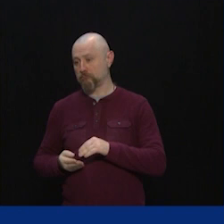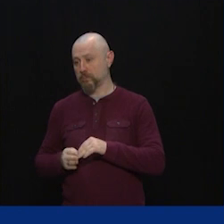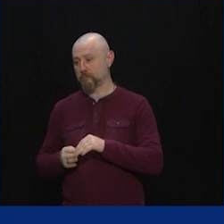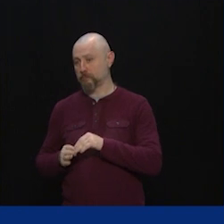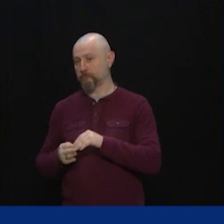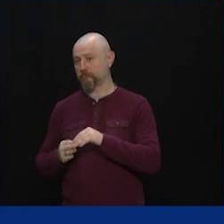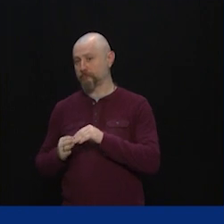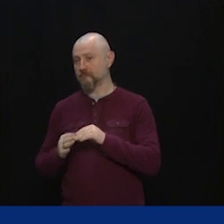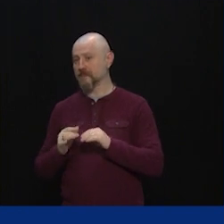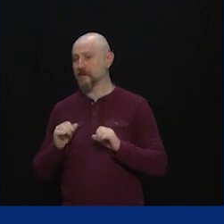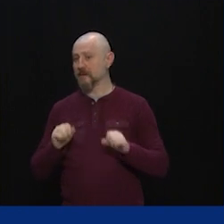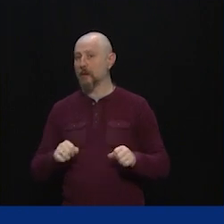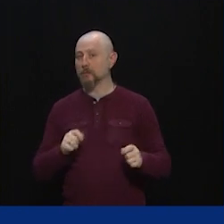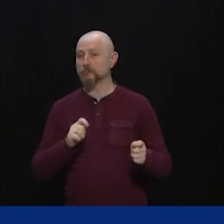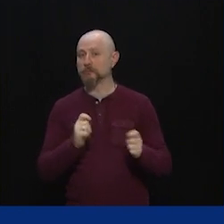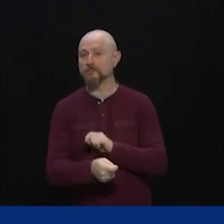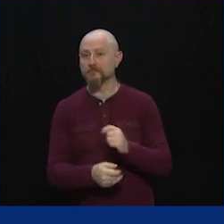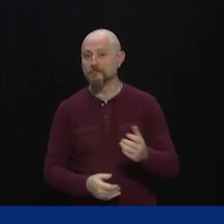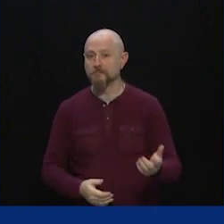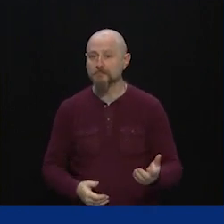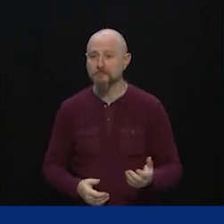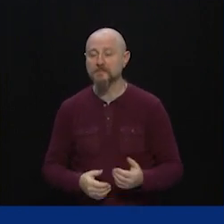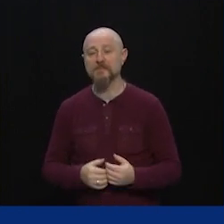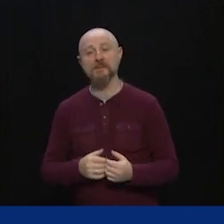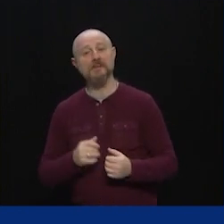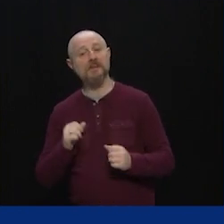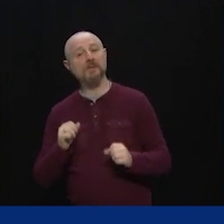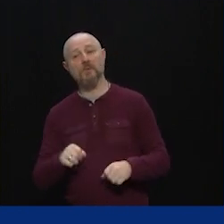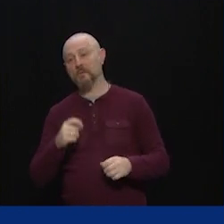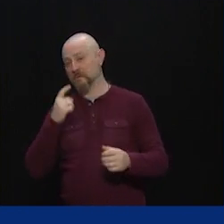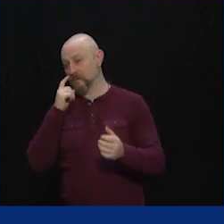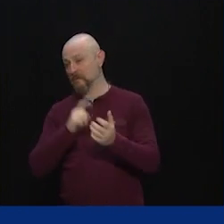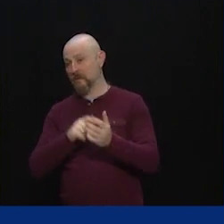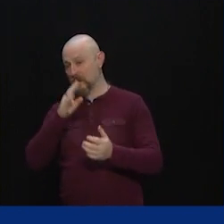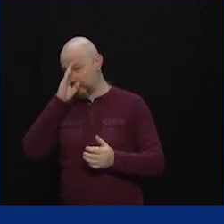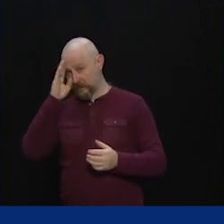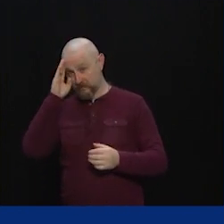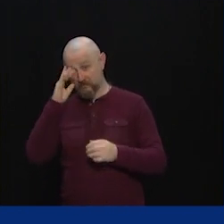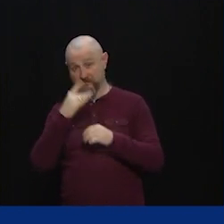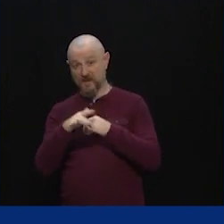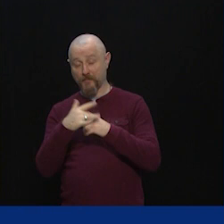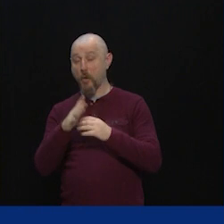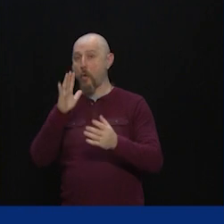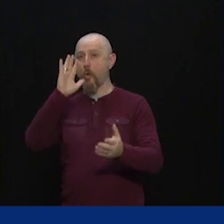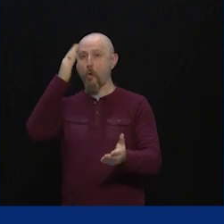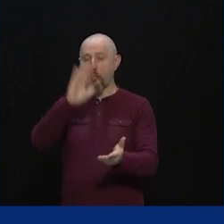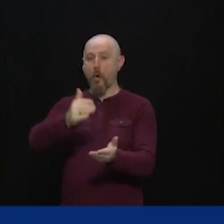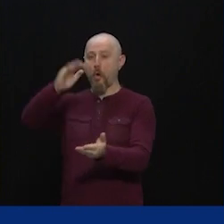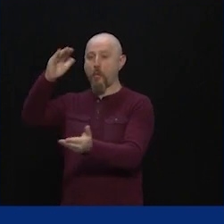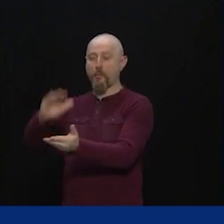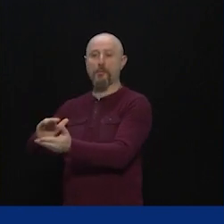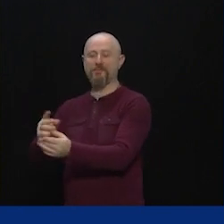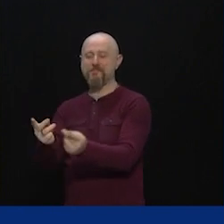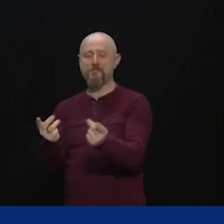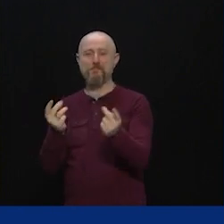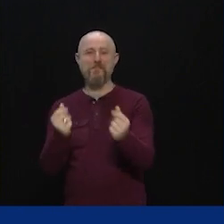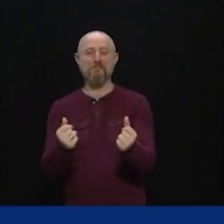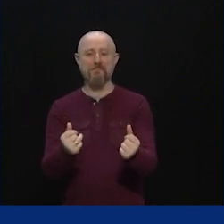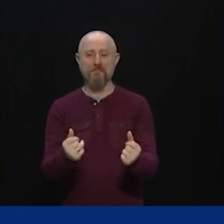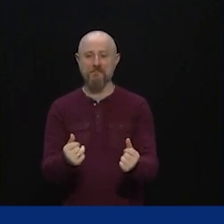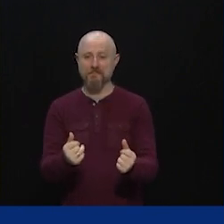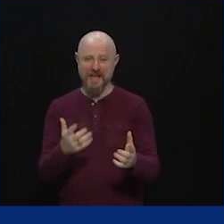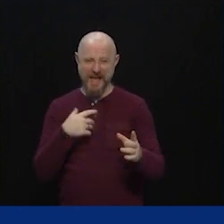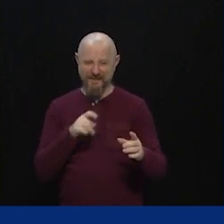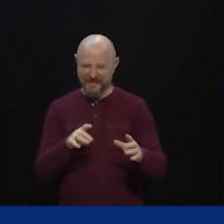very quickly. We could see a drop soon in our hospital capacity, and at that point, we'll be deciding whether we need to take